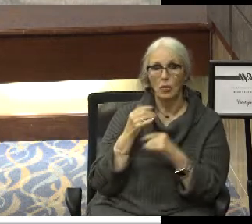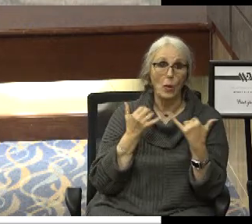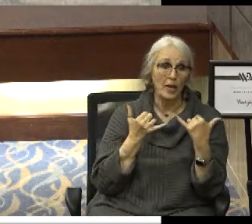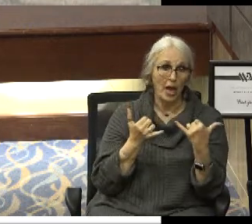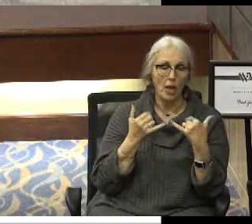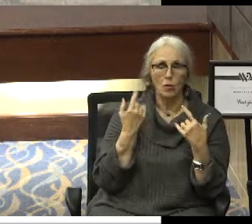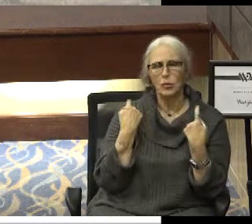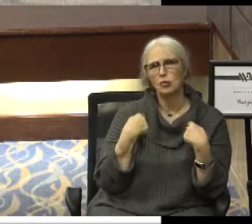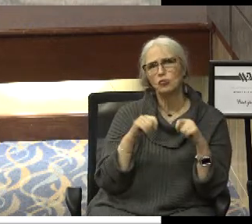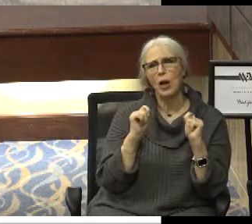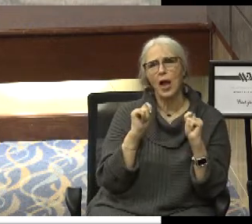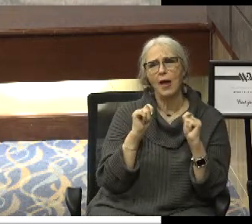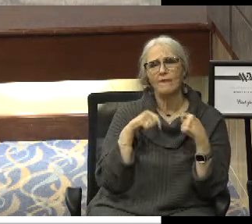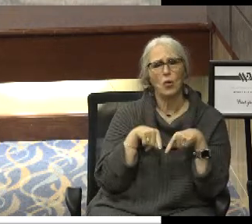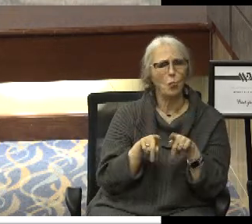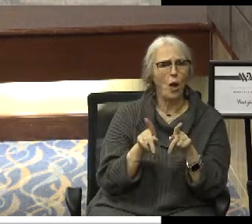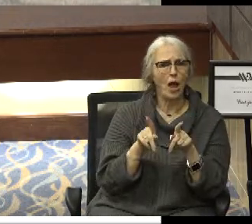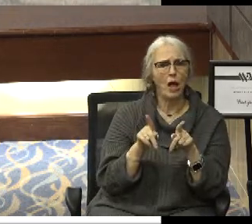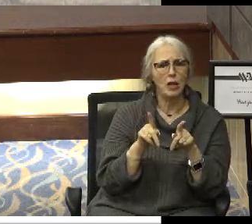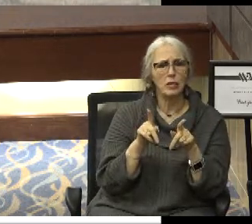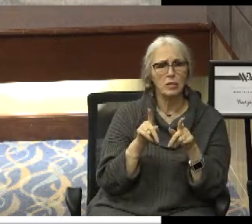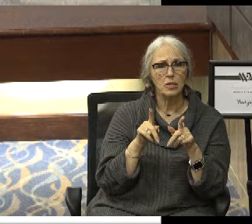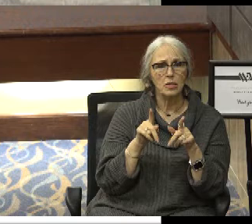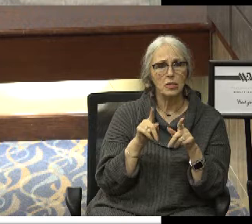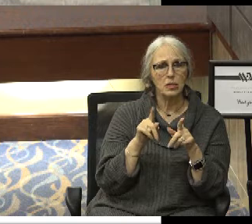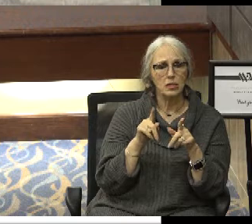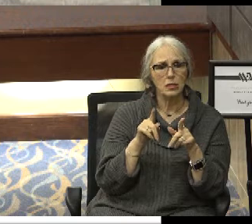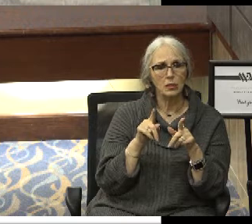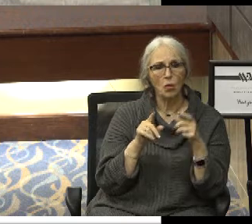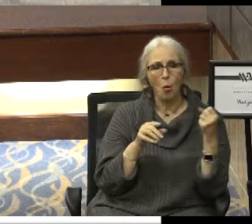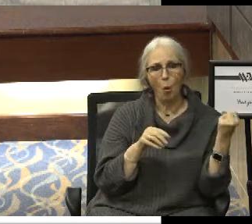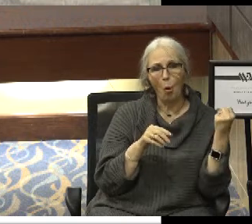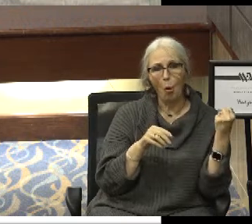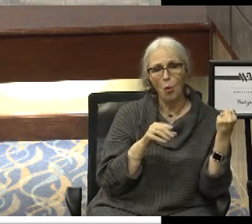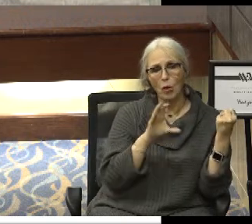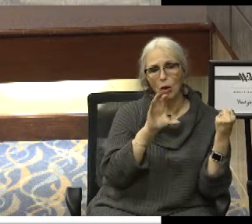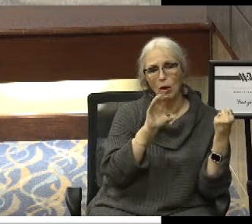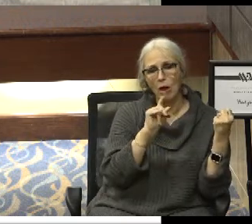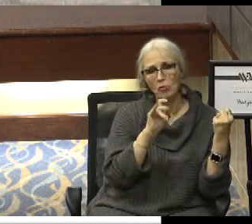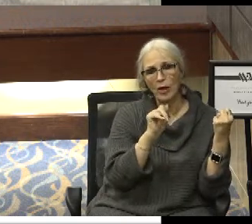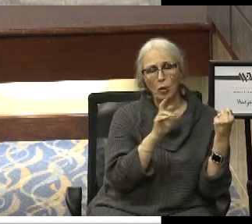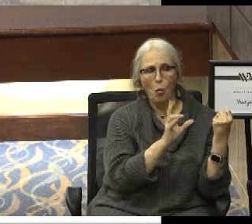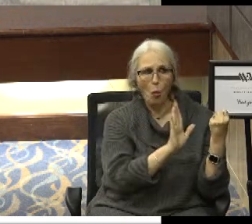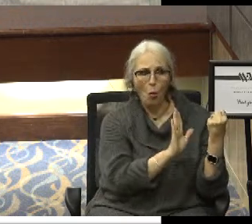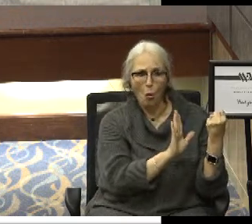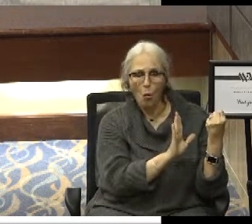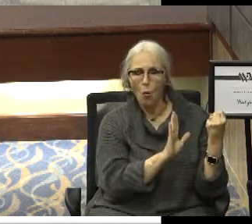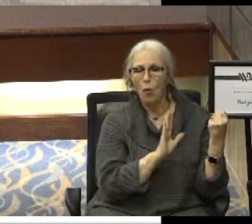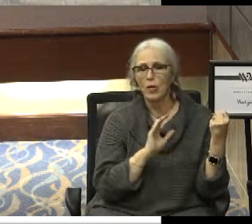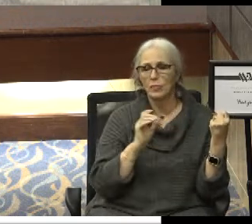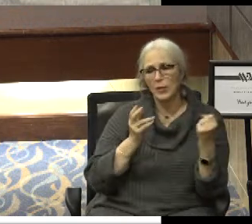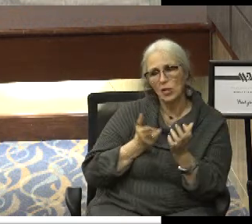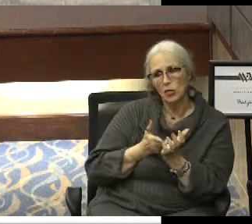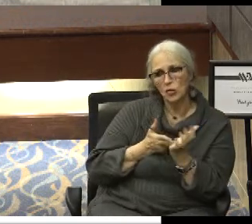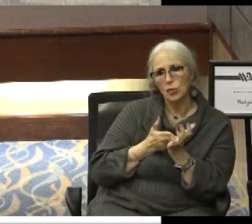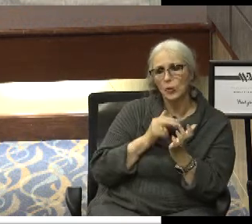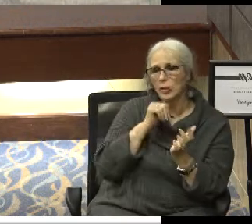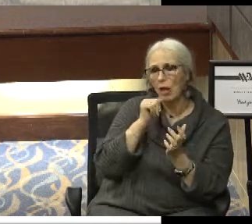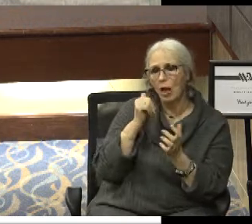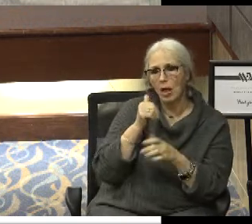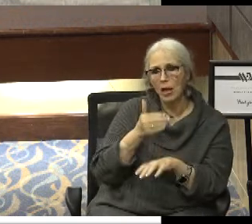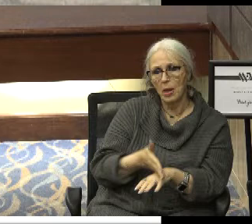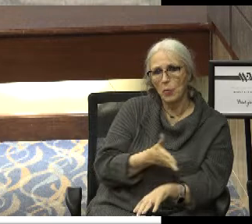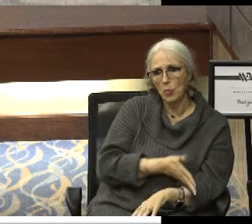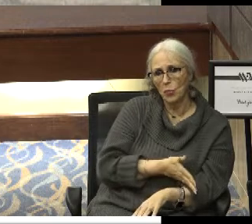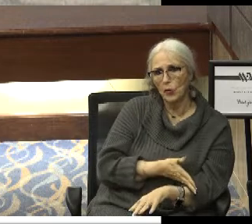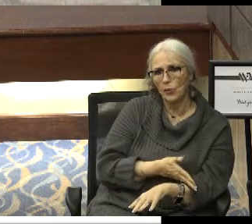We've tried for quite a while to hold the contractor back a bit to make sure we weren't putting any improvements in place that would